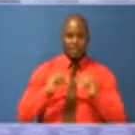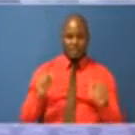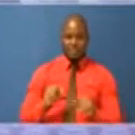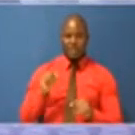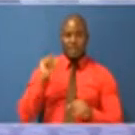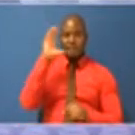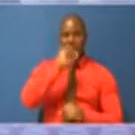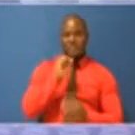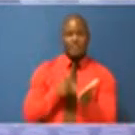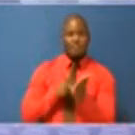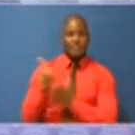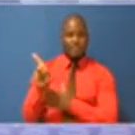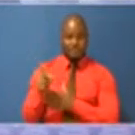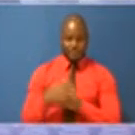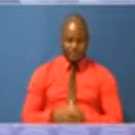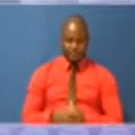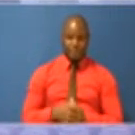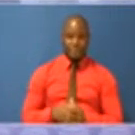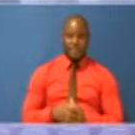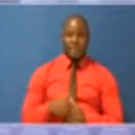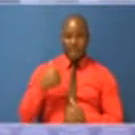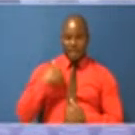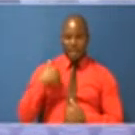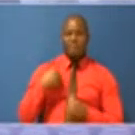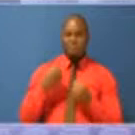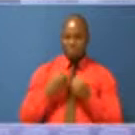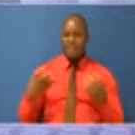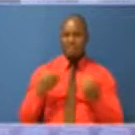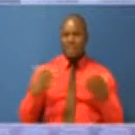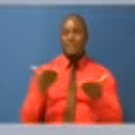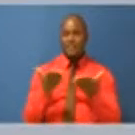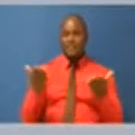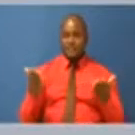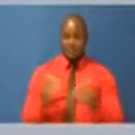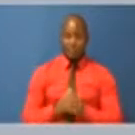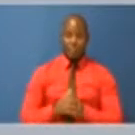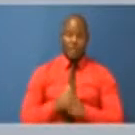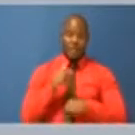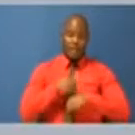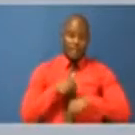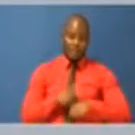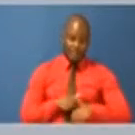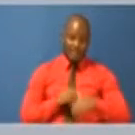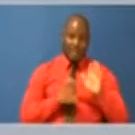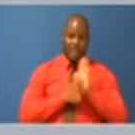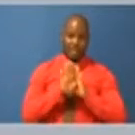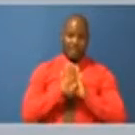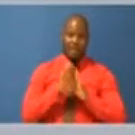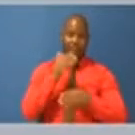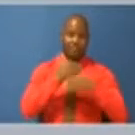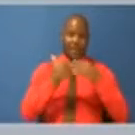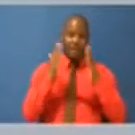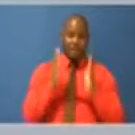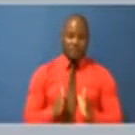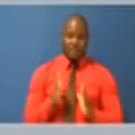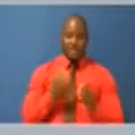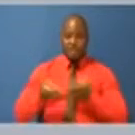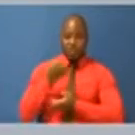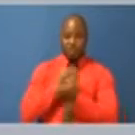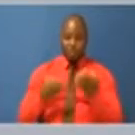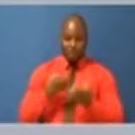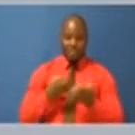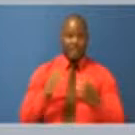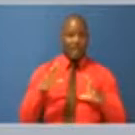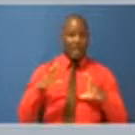of pay i i do i do have because when you are a developer and the economy is